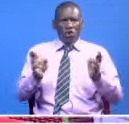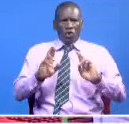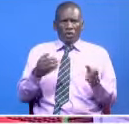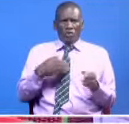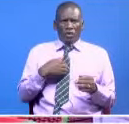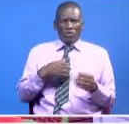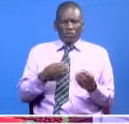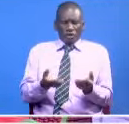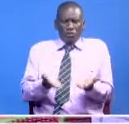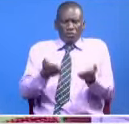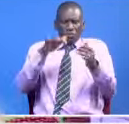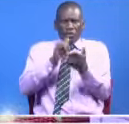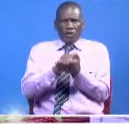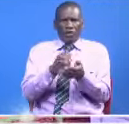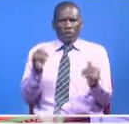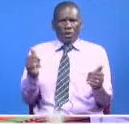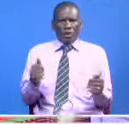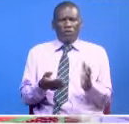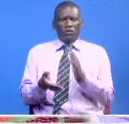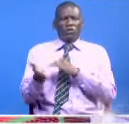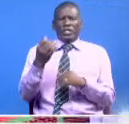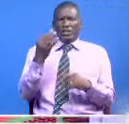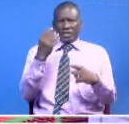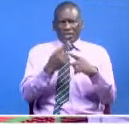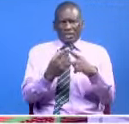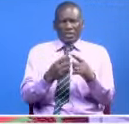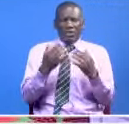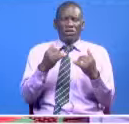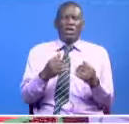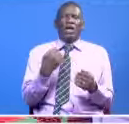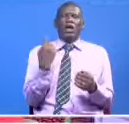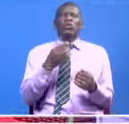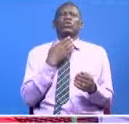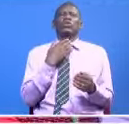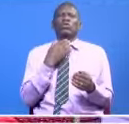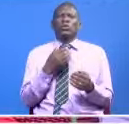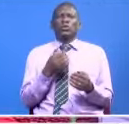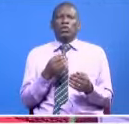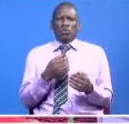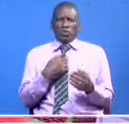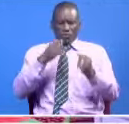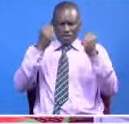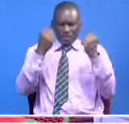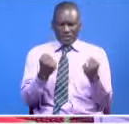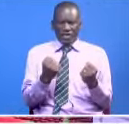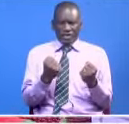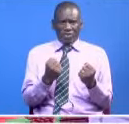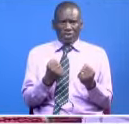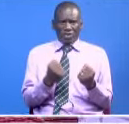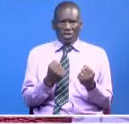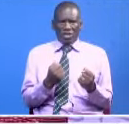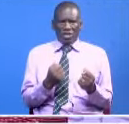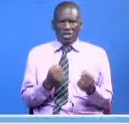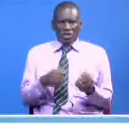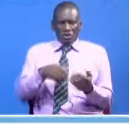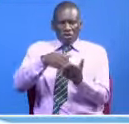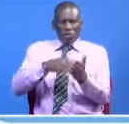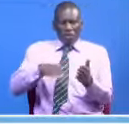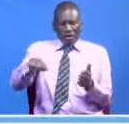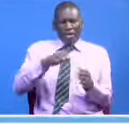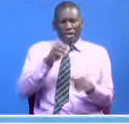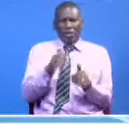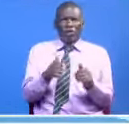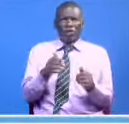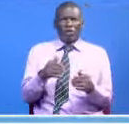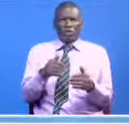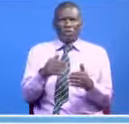polished that so much for the last 3 years. So I just want to put the strength on the weaker part, which was, you